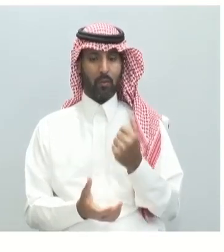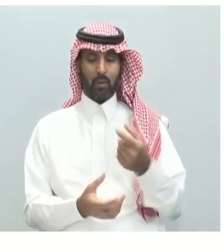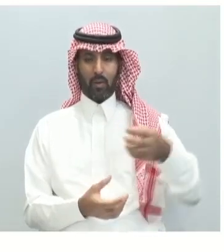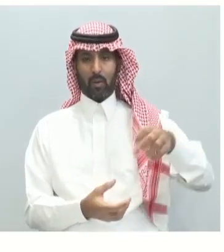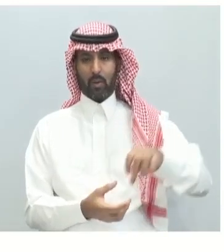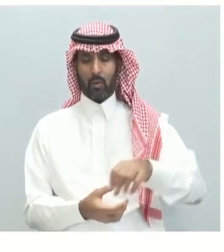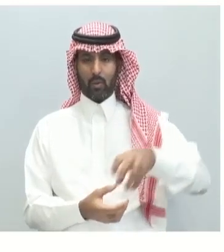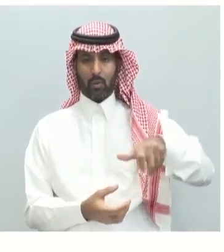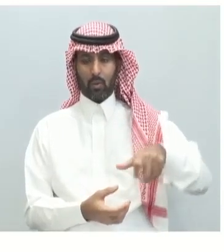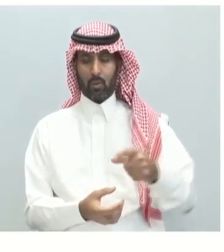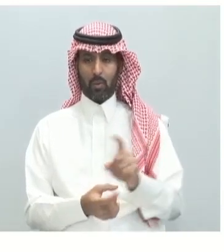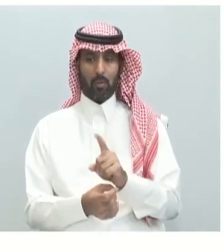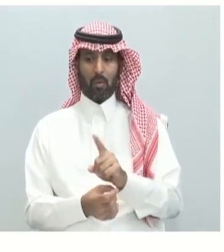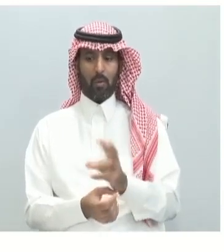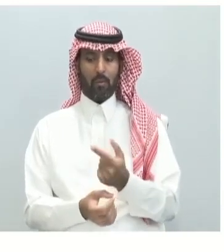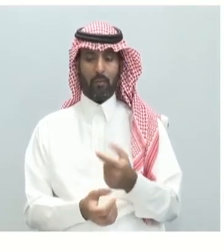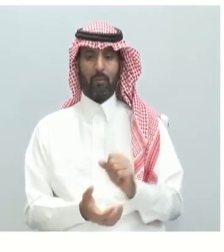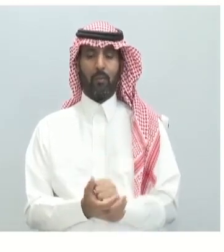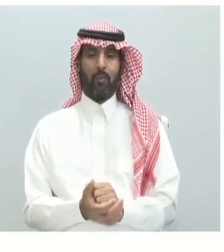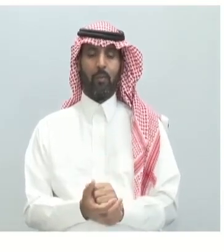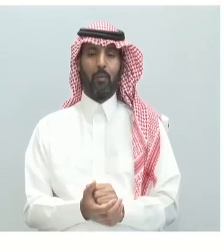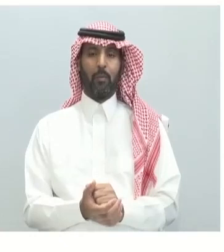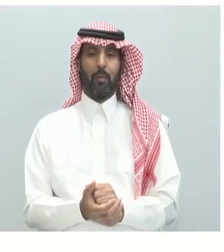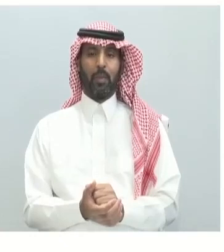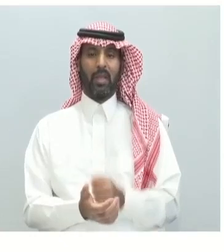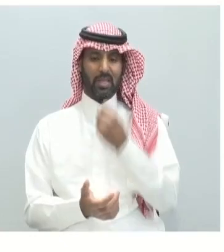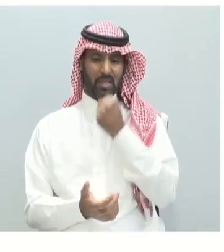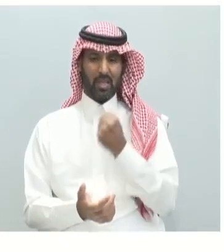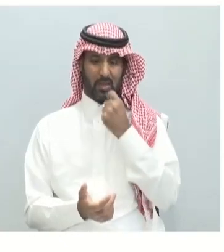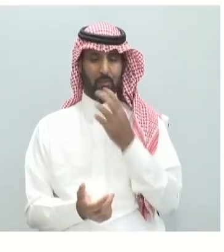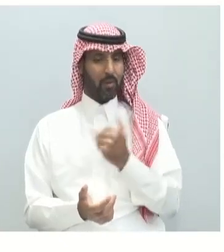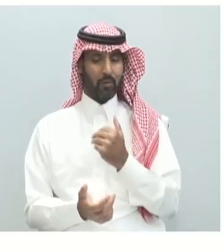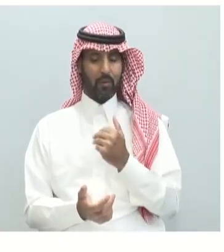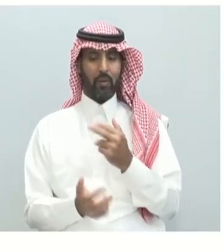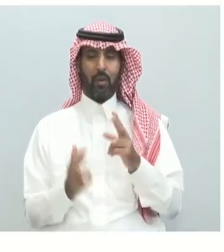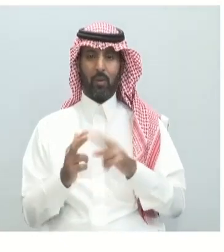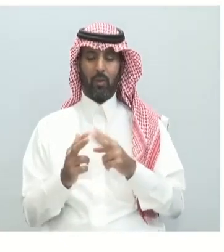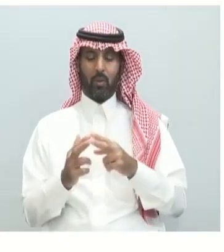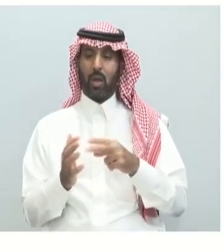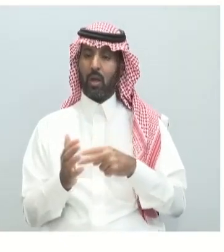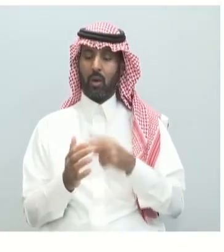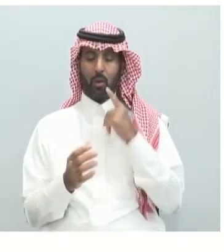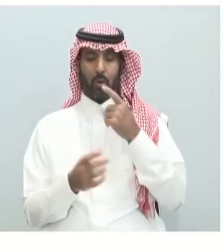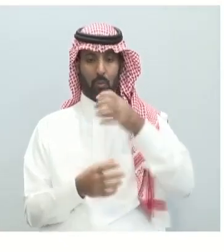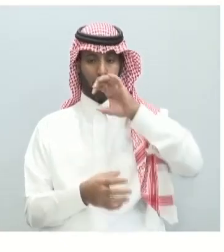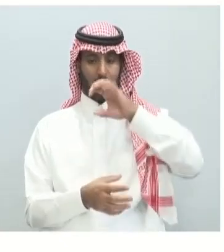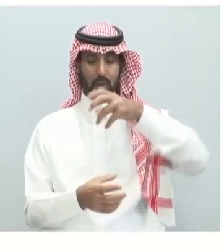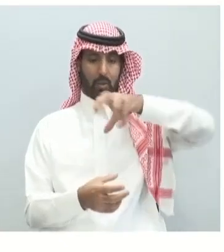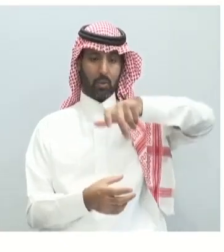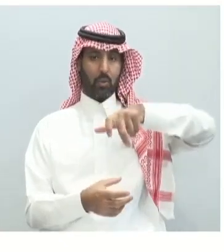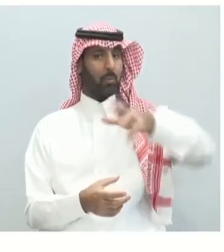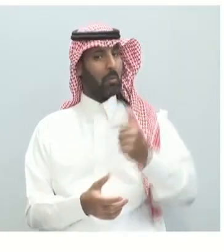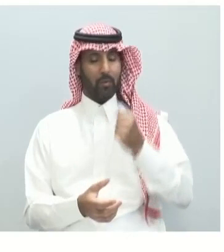the easiest of the three. And the hardest one is not having a local water supply. Not